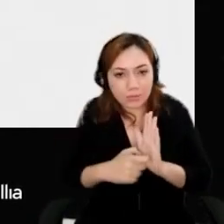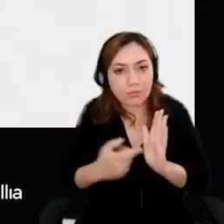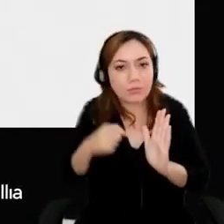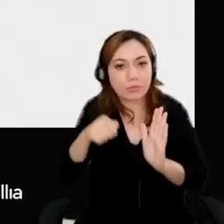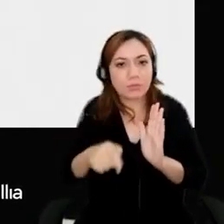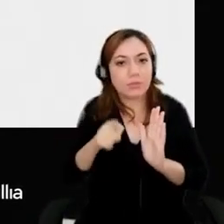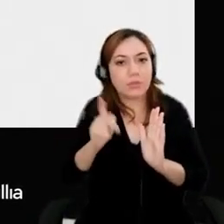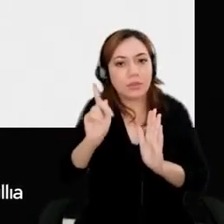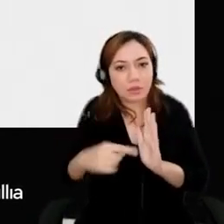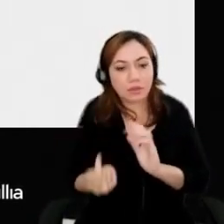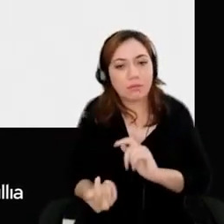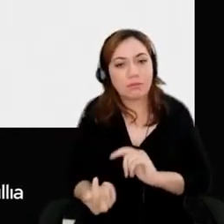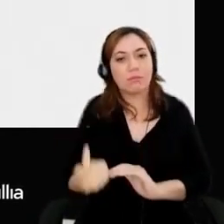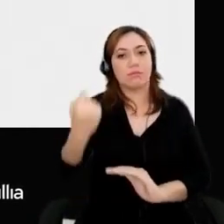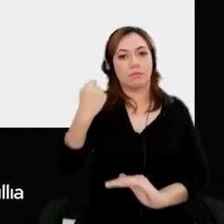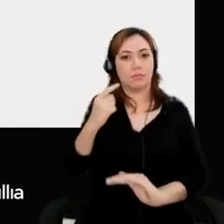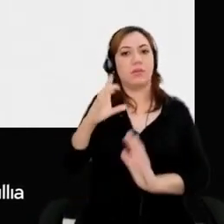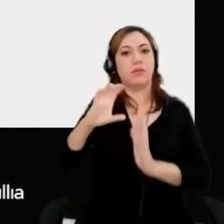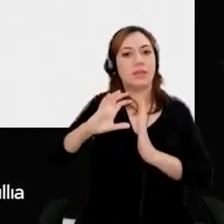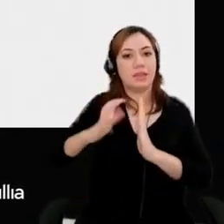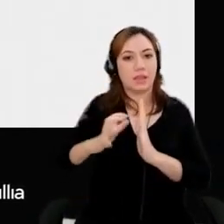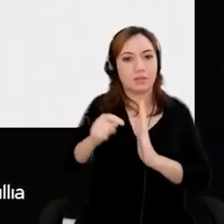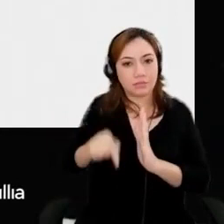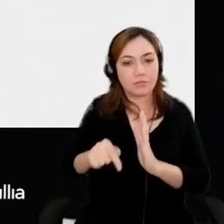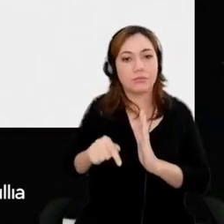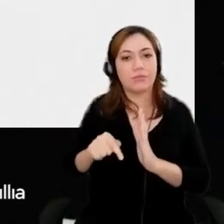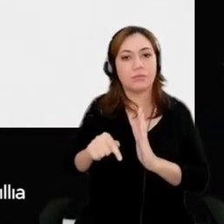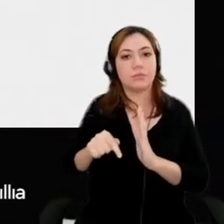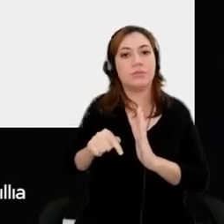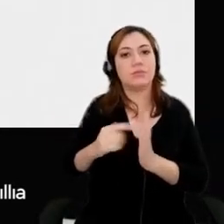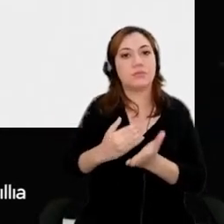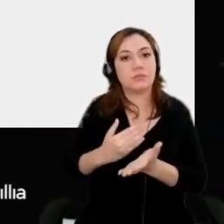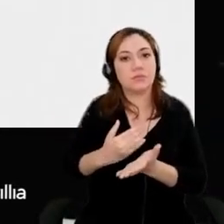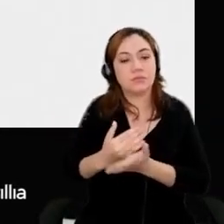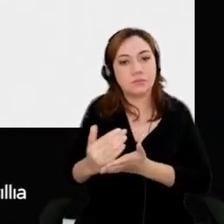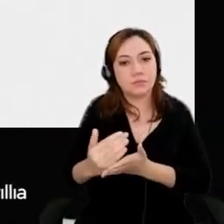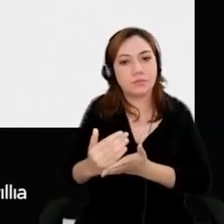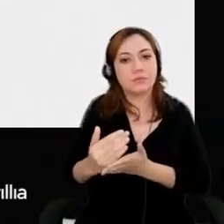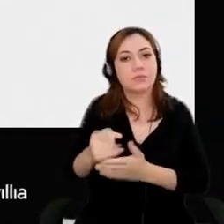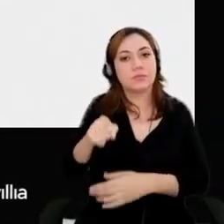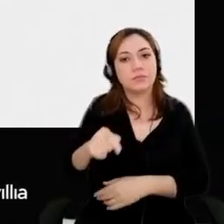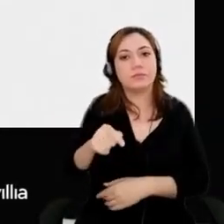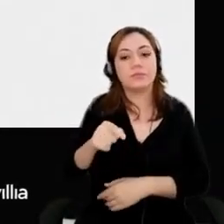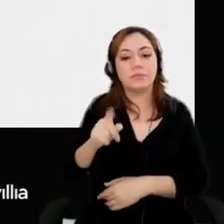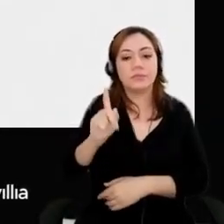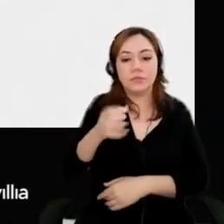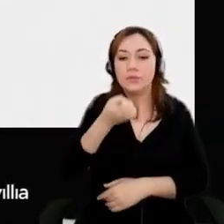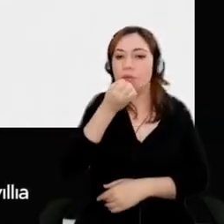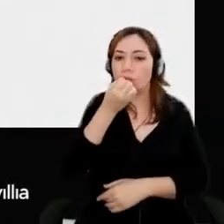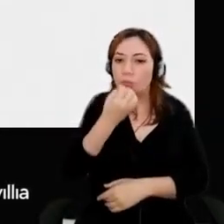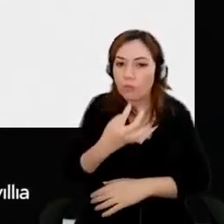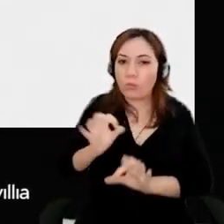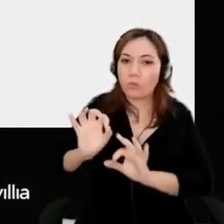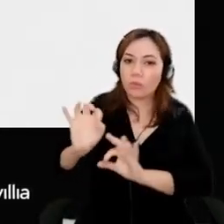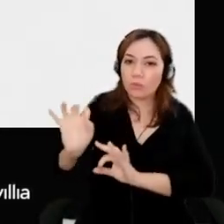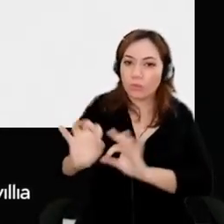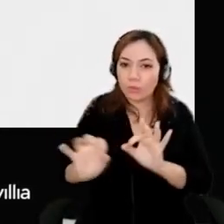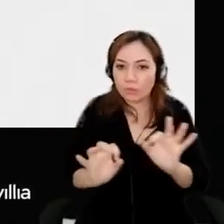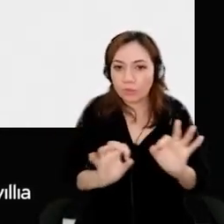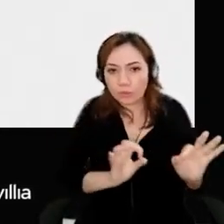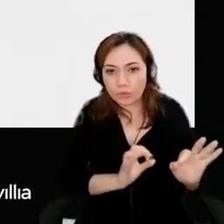to the data, and then establishing a good organization of all the first-party data that they have,